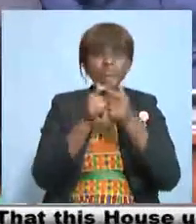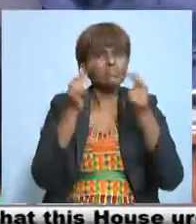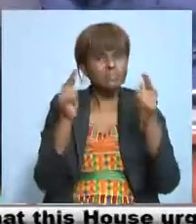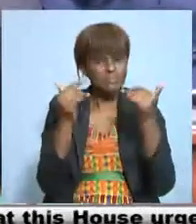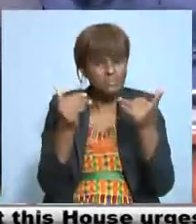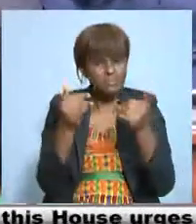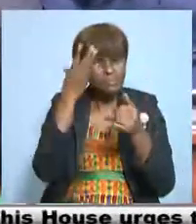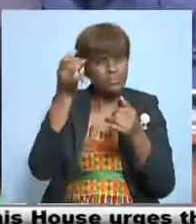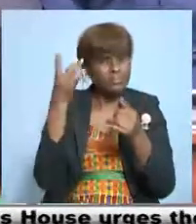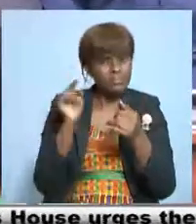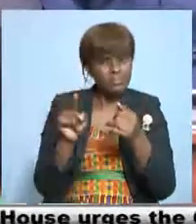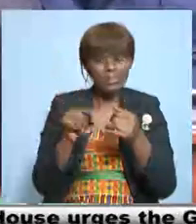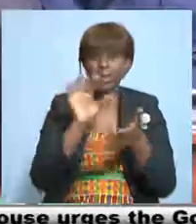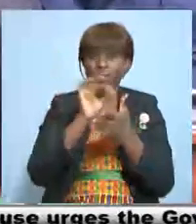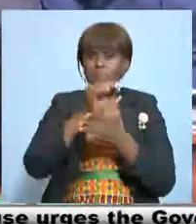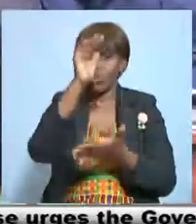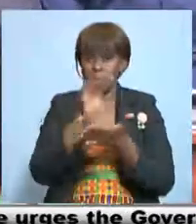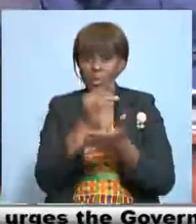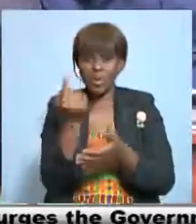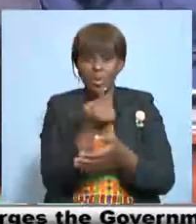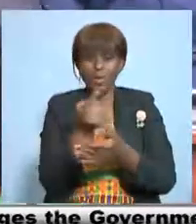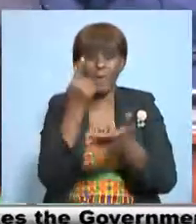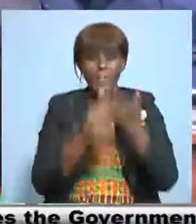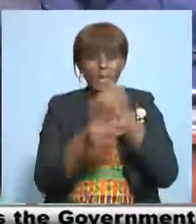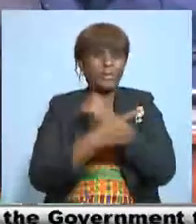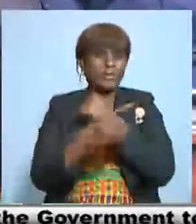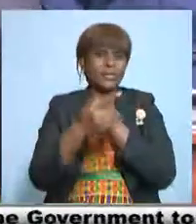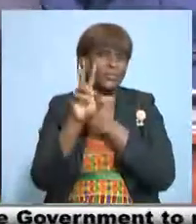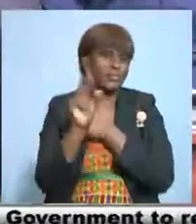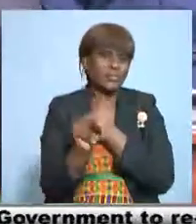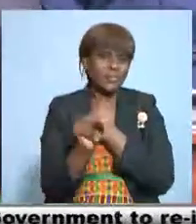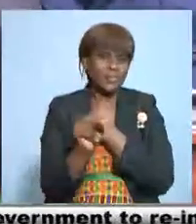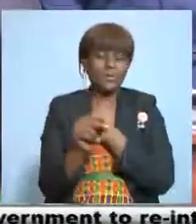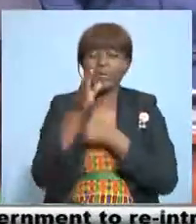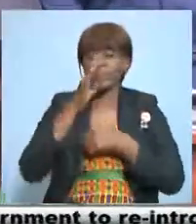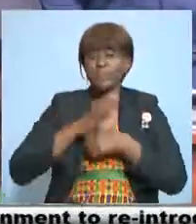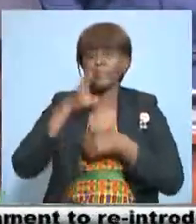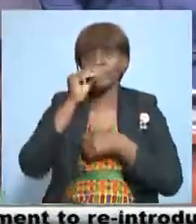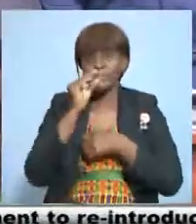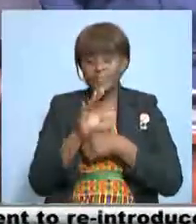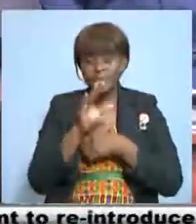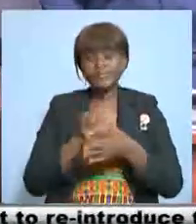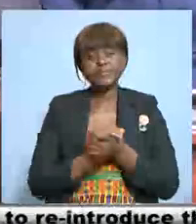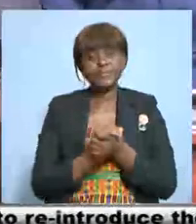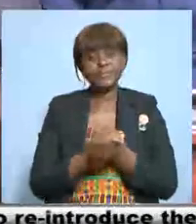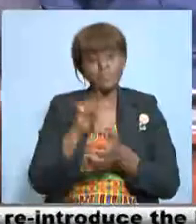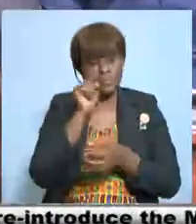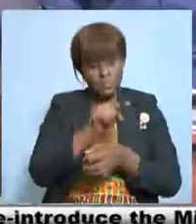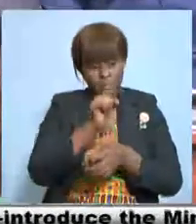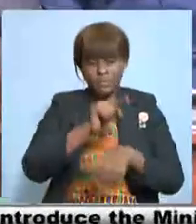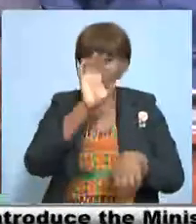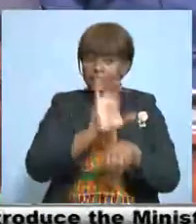to be neglected or reduced to a mere department. Madam Speaker, the